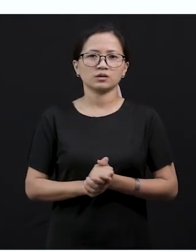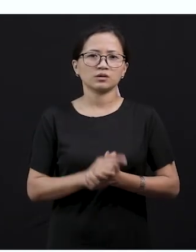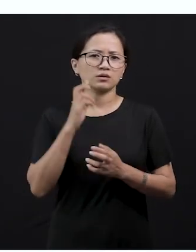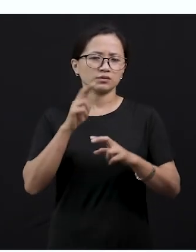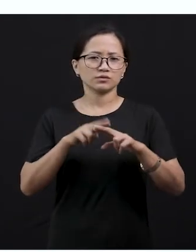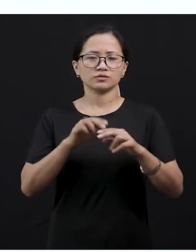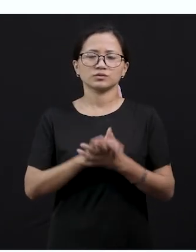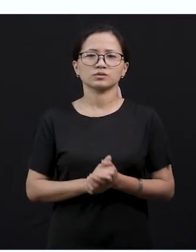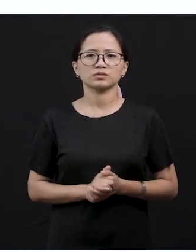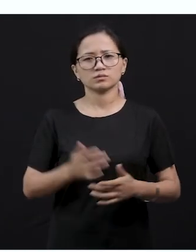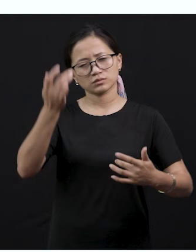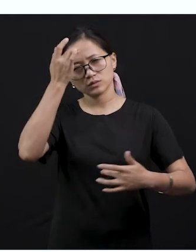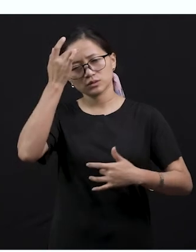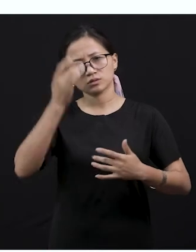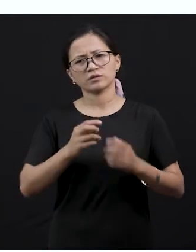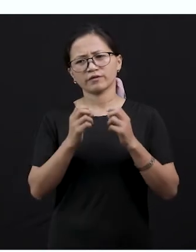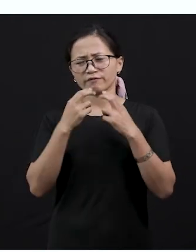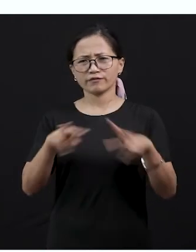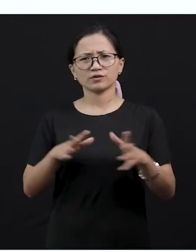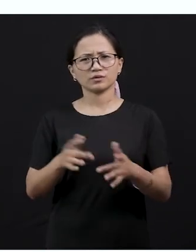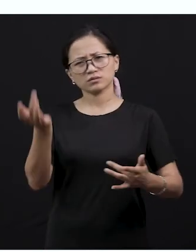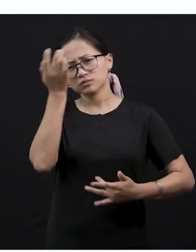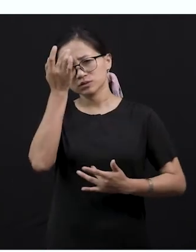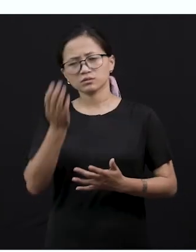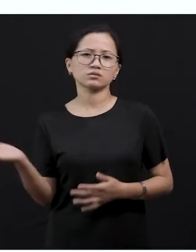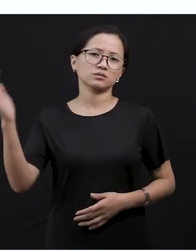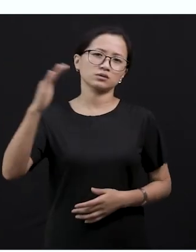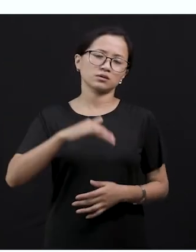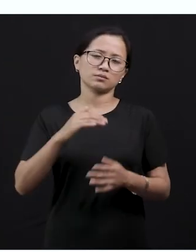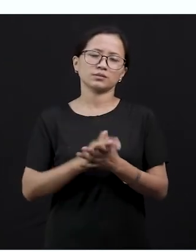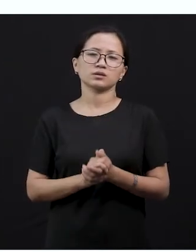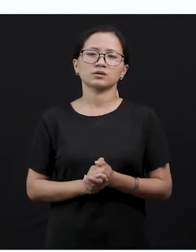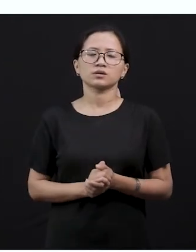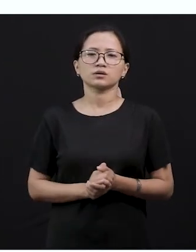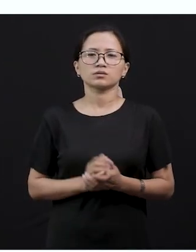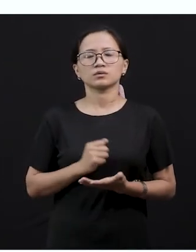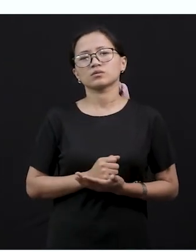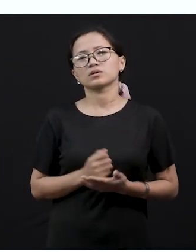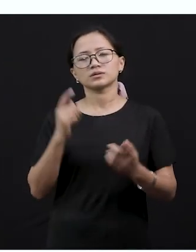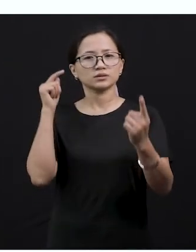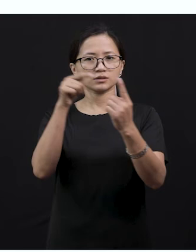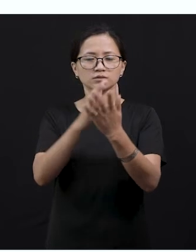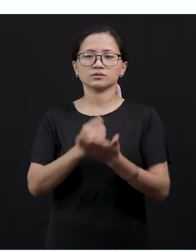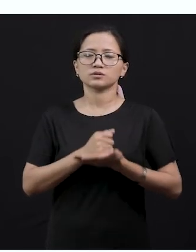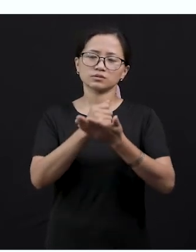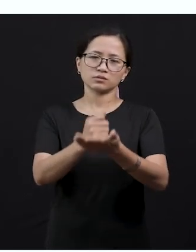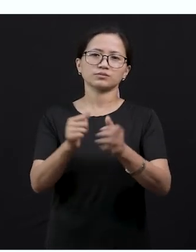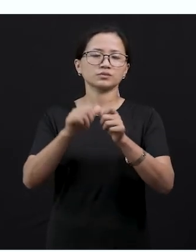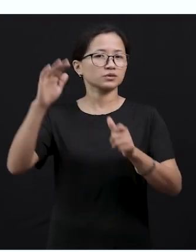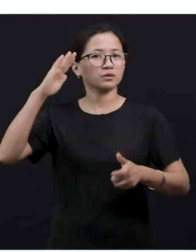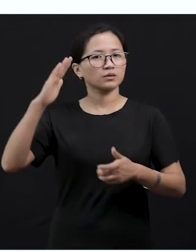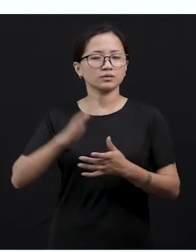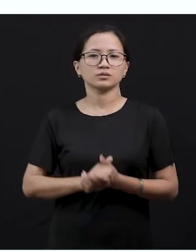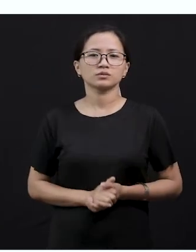but if he is sick, very ill, he can come back, but until then he can help in the army.